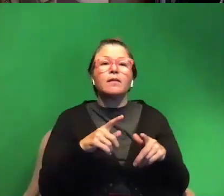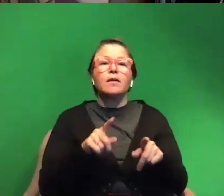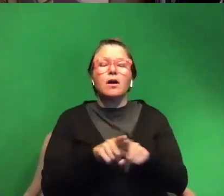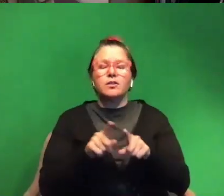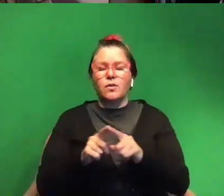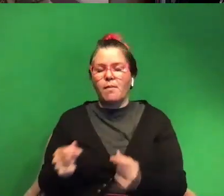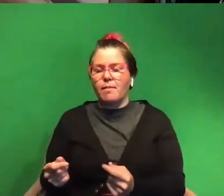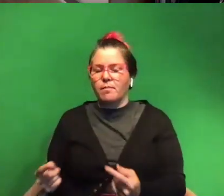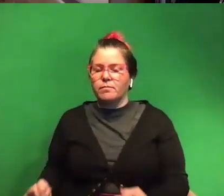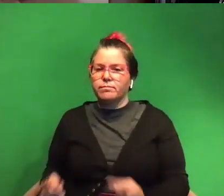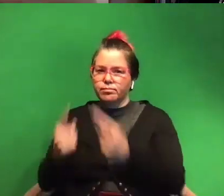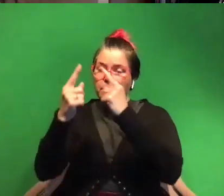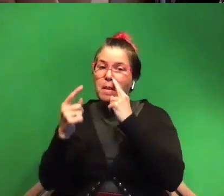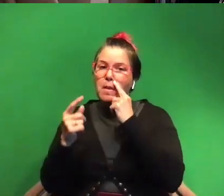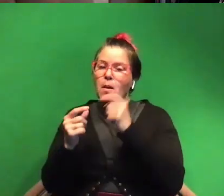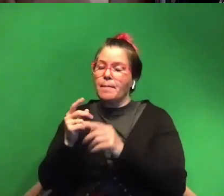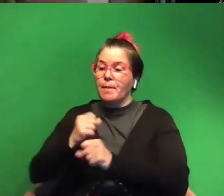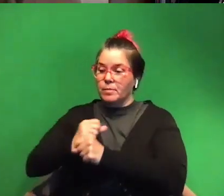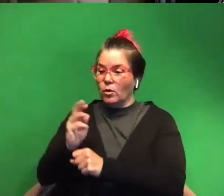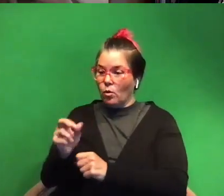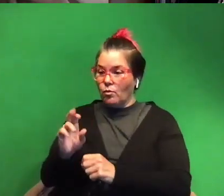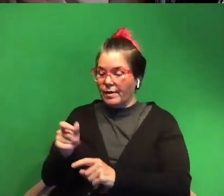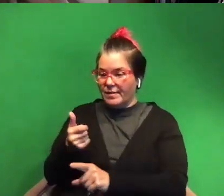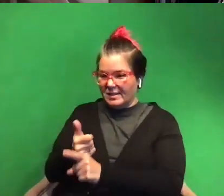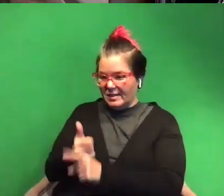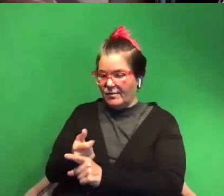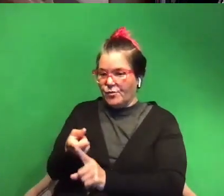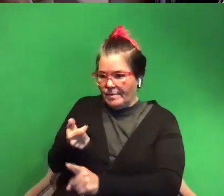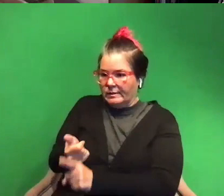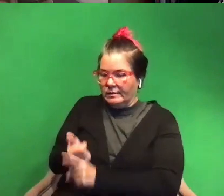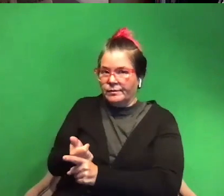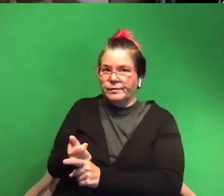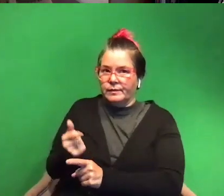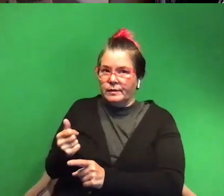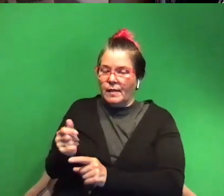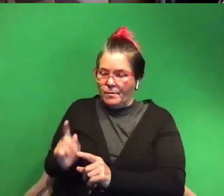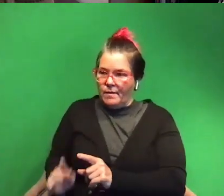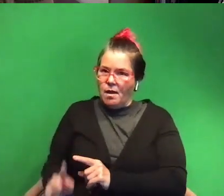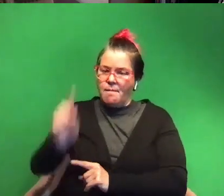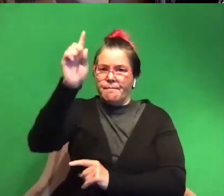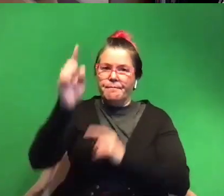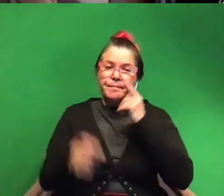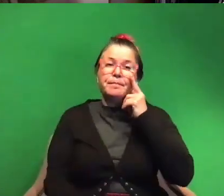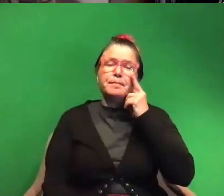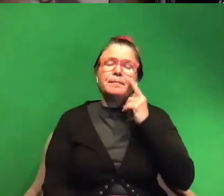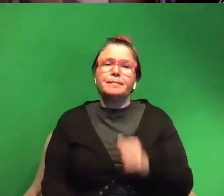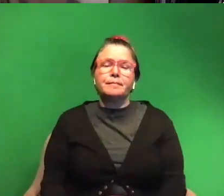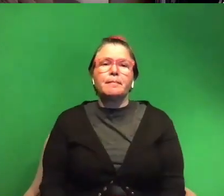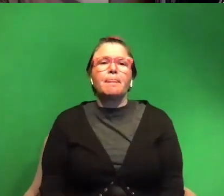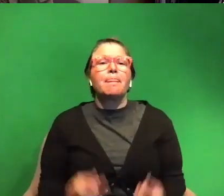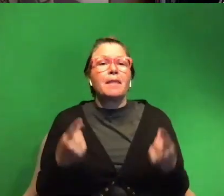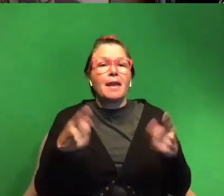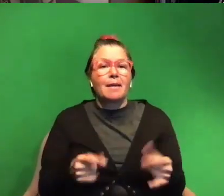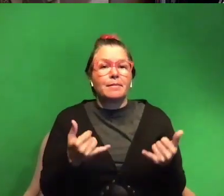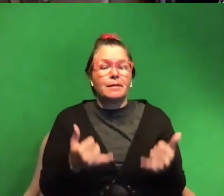up, which means that you're going to be protecting the coral reef from the coral itself, right? And moving its way up. What's happening right now is that